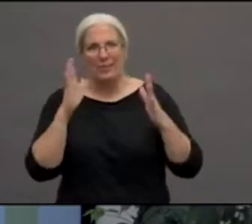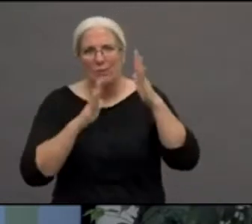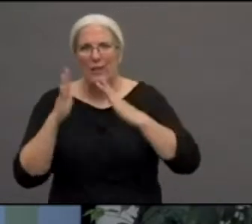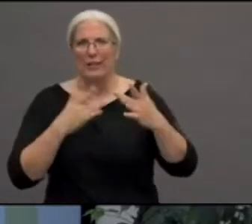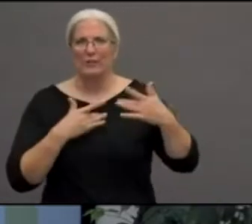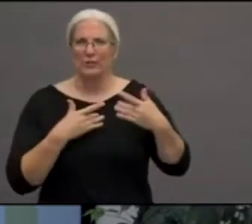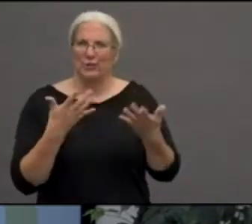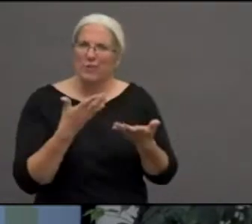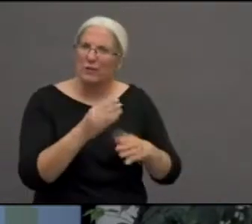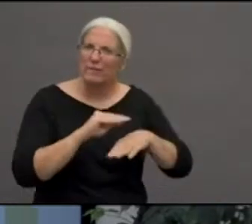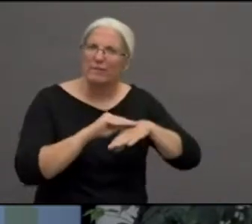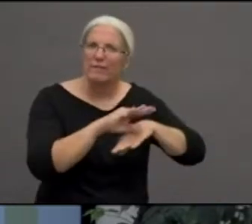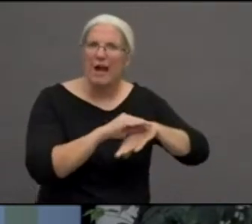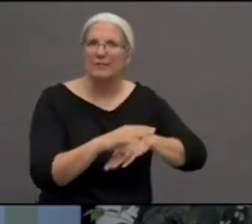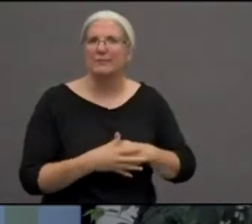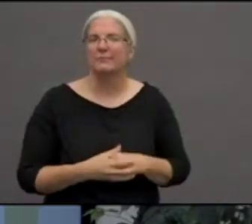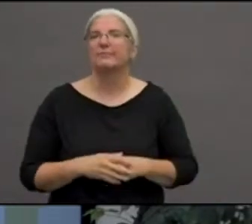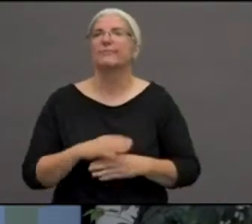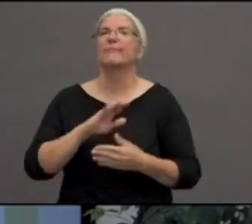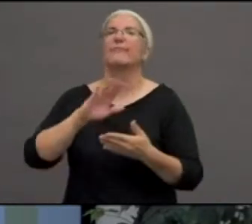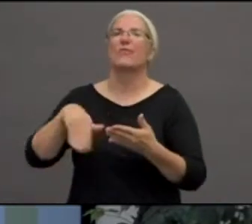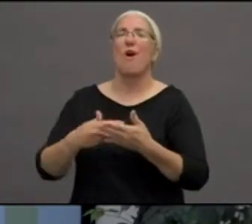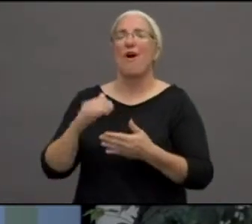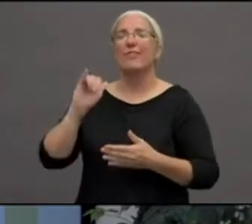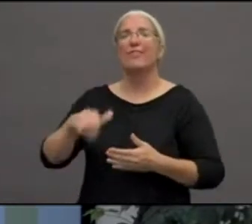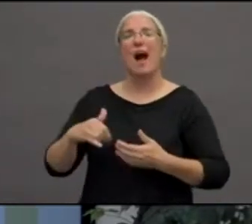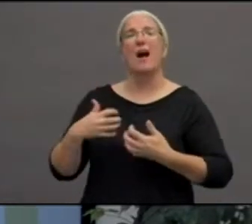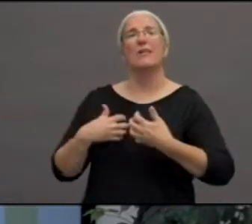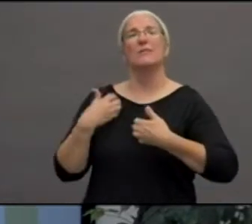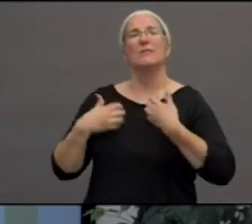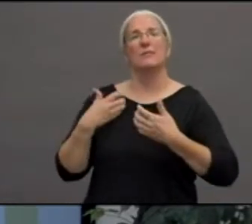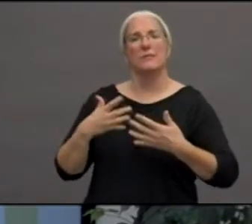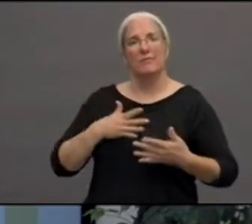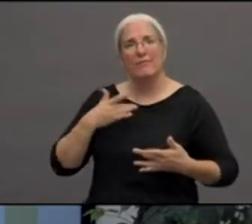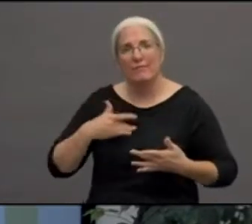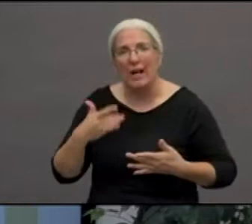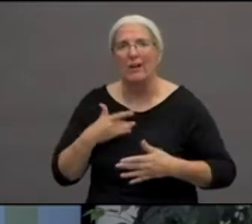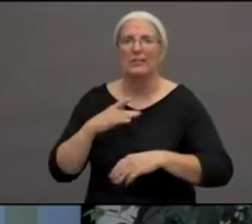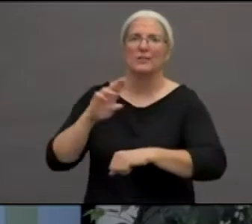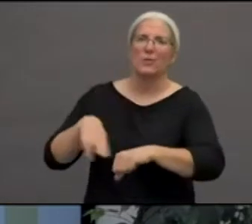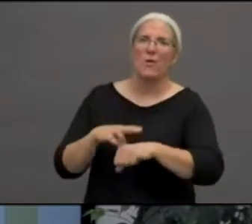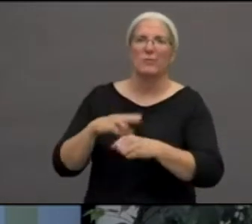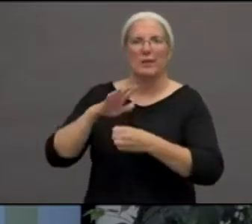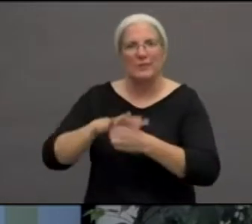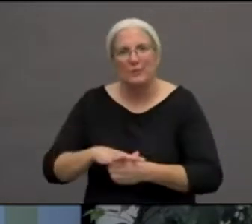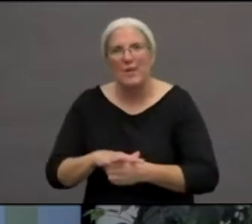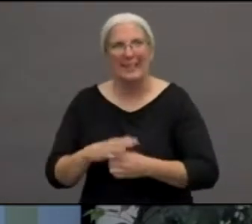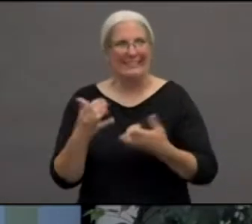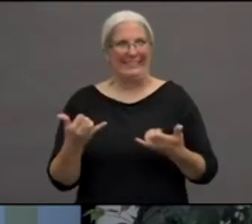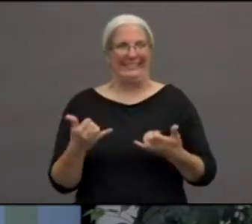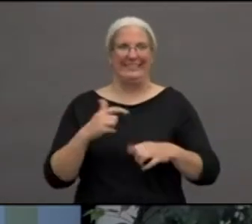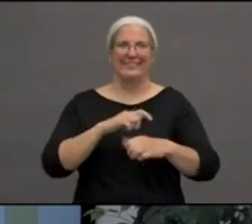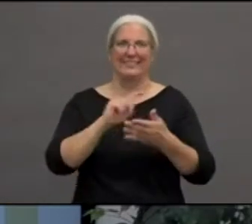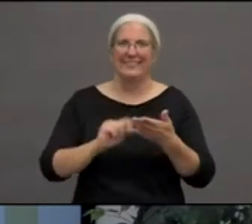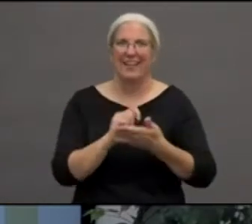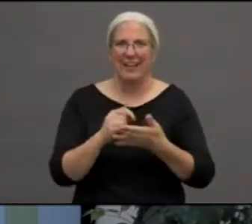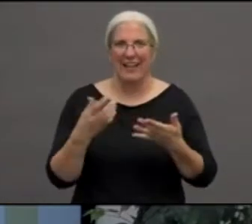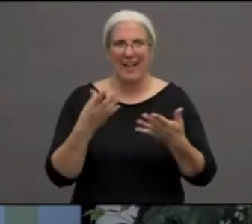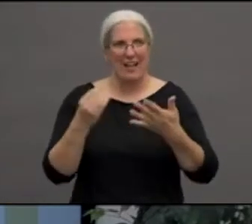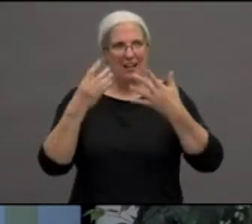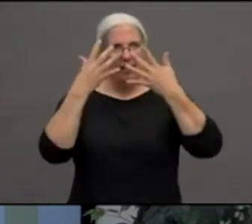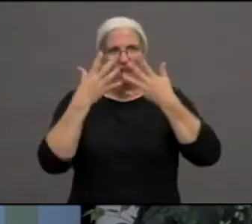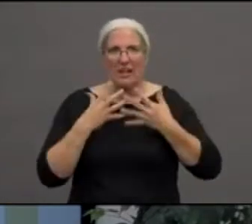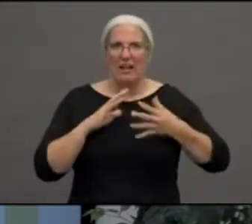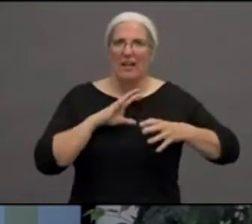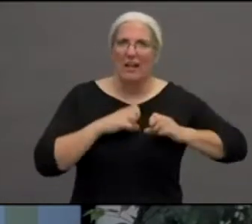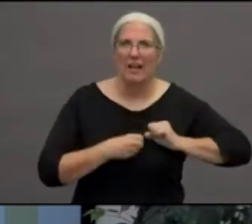emotions are normal and okay. This is a very stressful time, so feelings of sadness, of anger, of anxiety, those are to